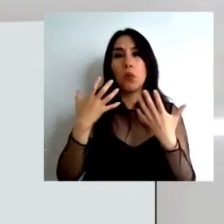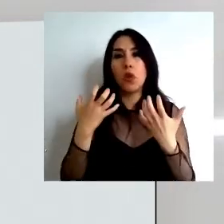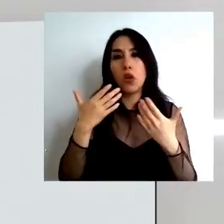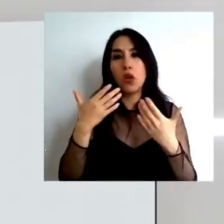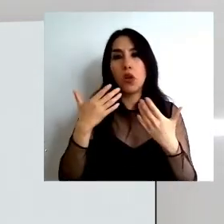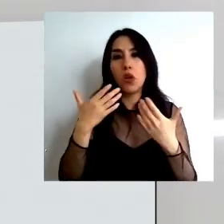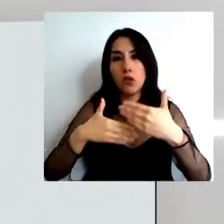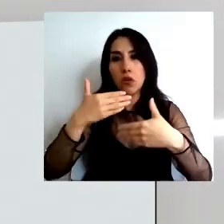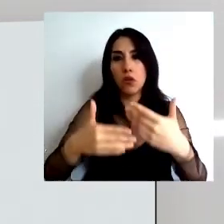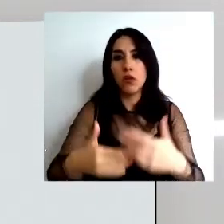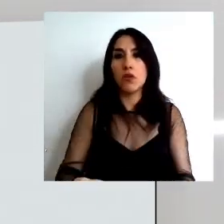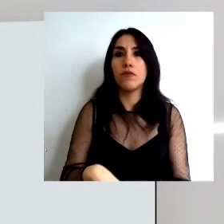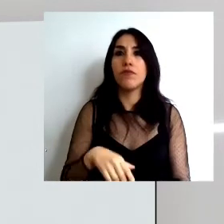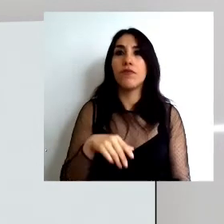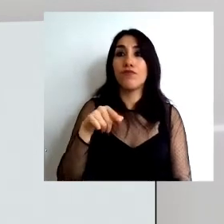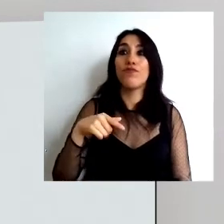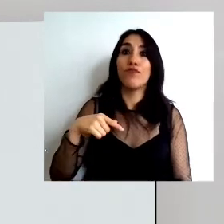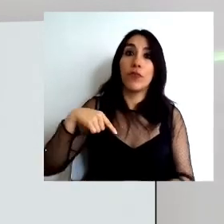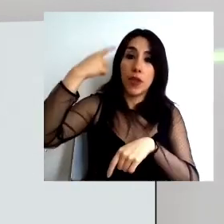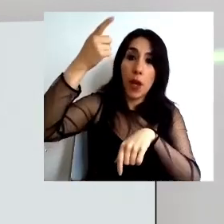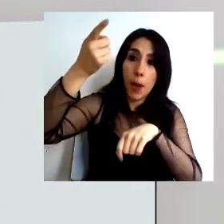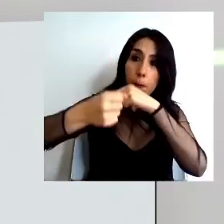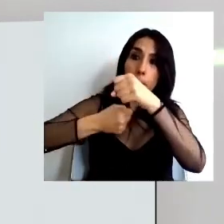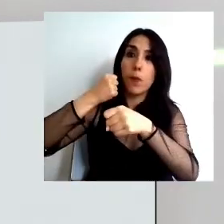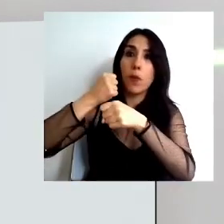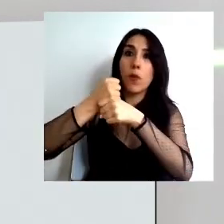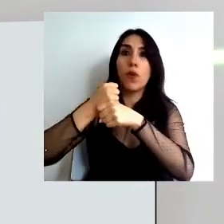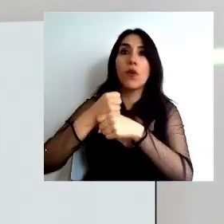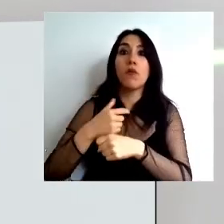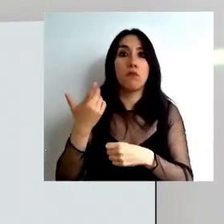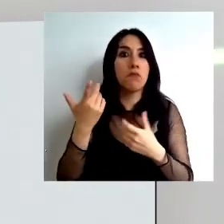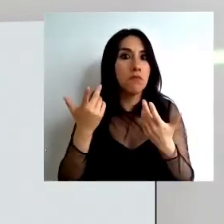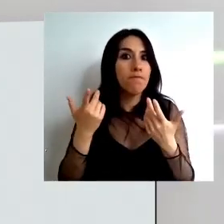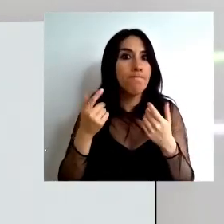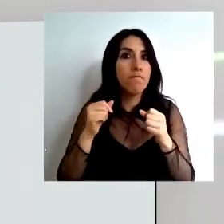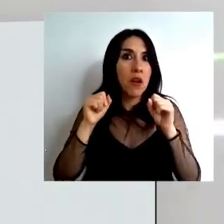this is uncomfortable for the partners, because they have to